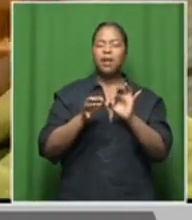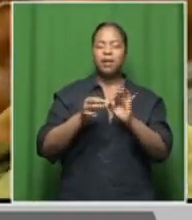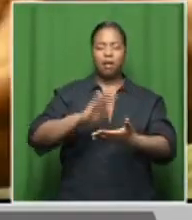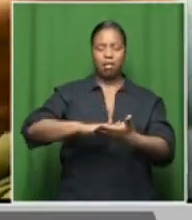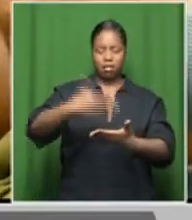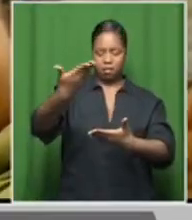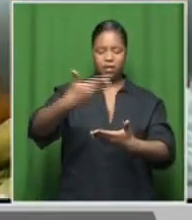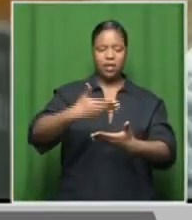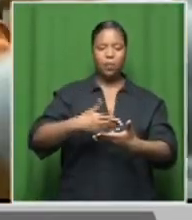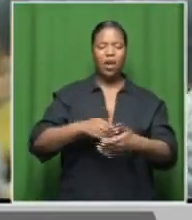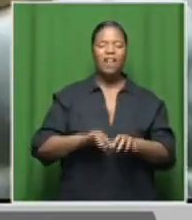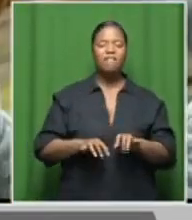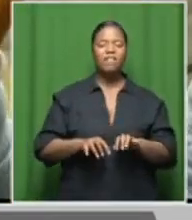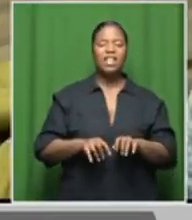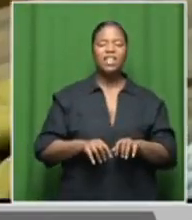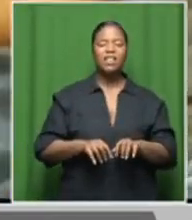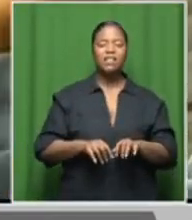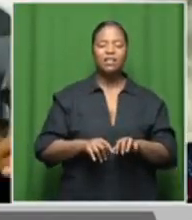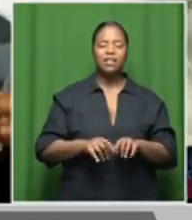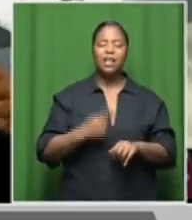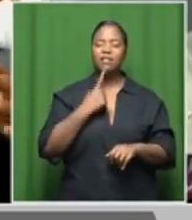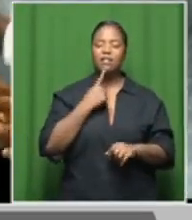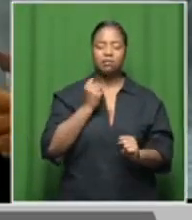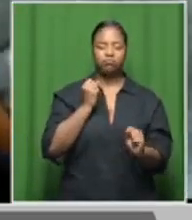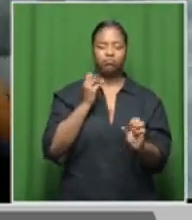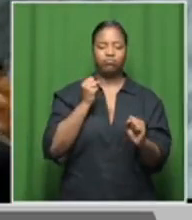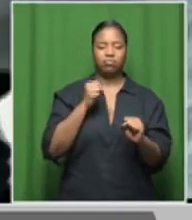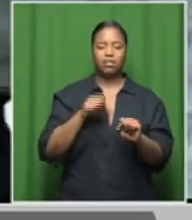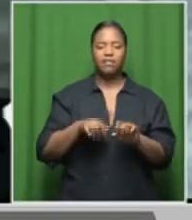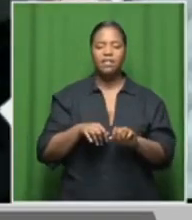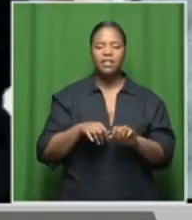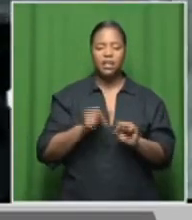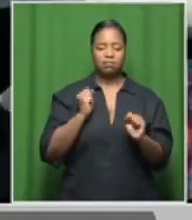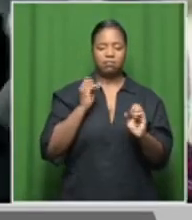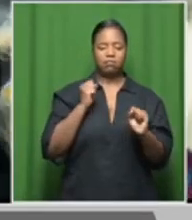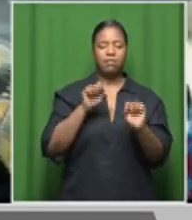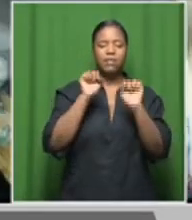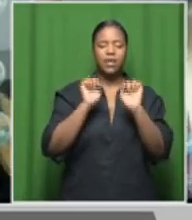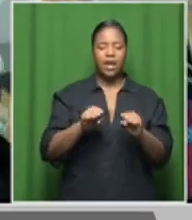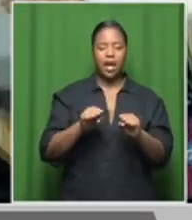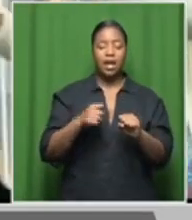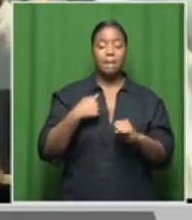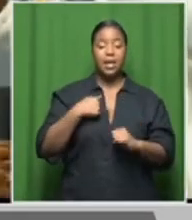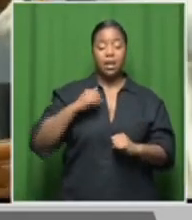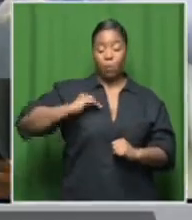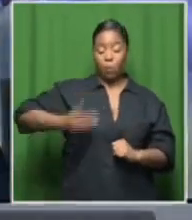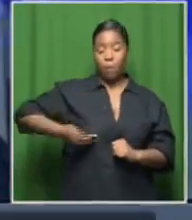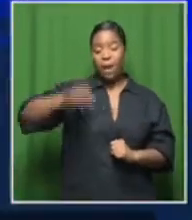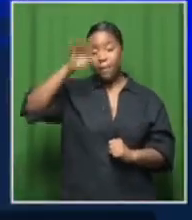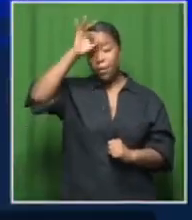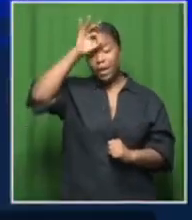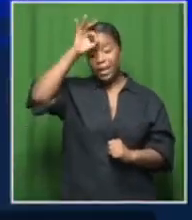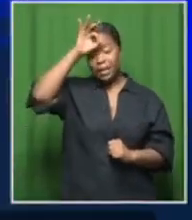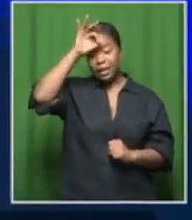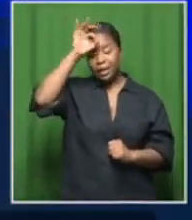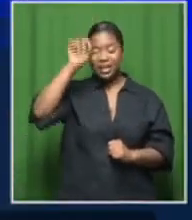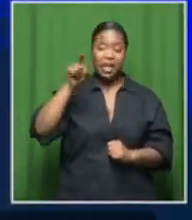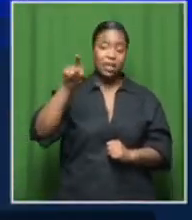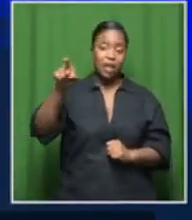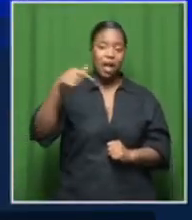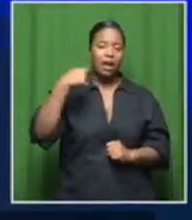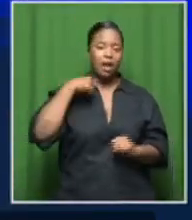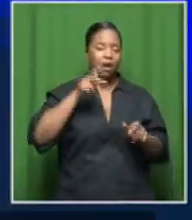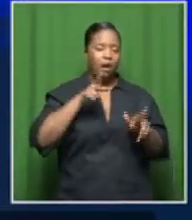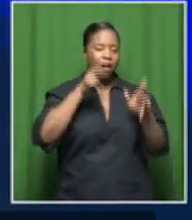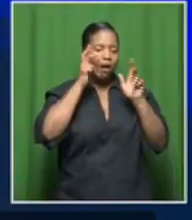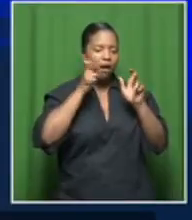that will then reduce the cost of an interpreter moving to on-site. Yeah. But something interesting is, as you know, technology